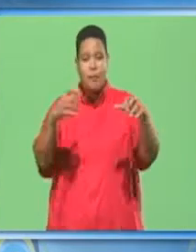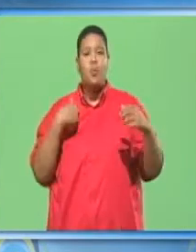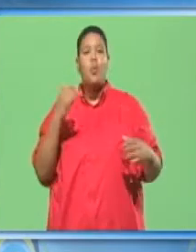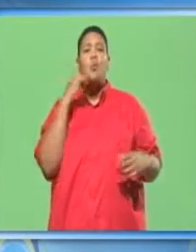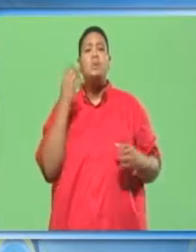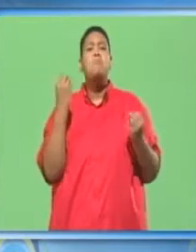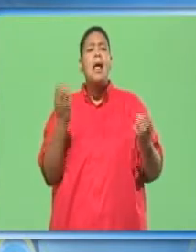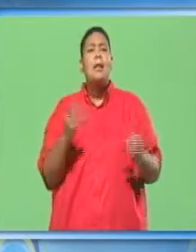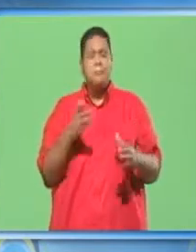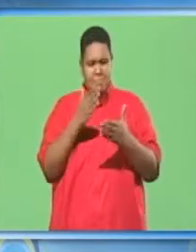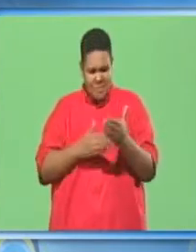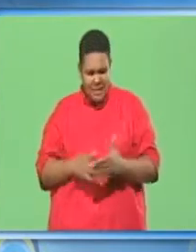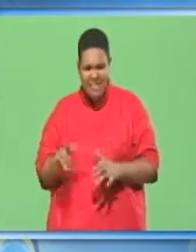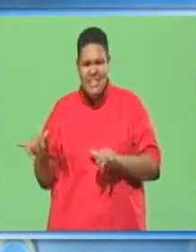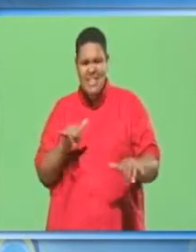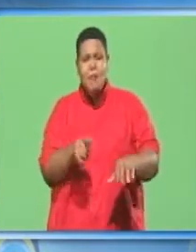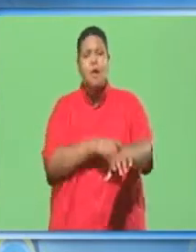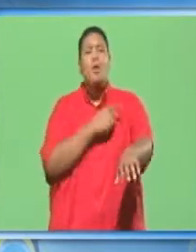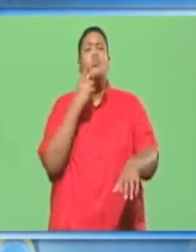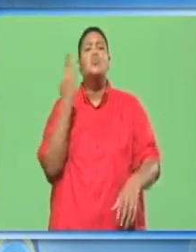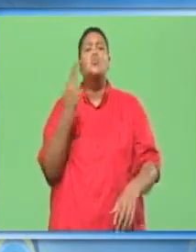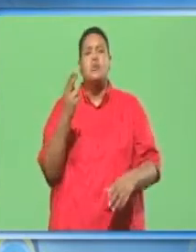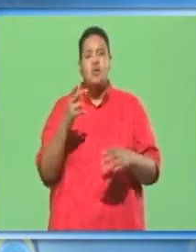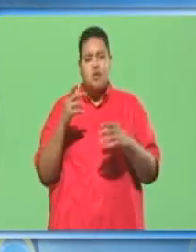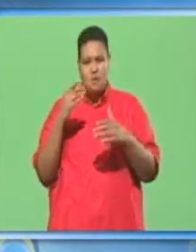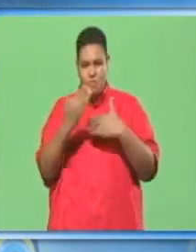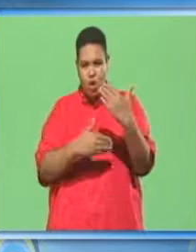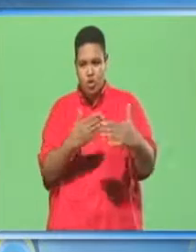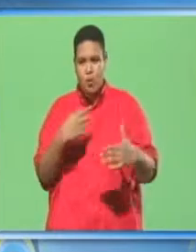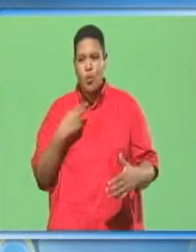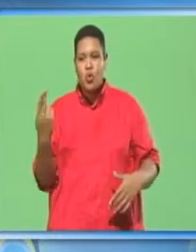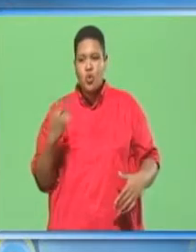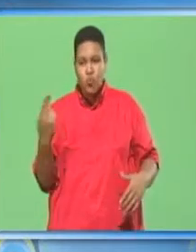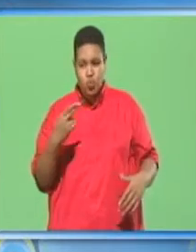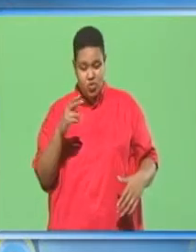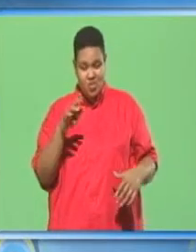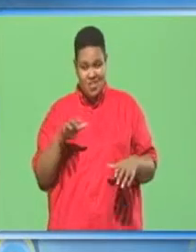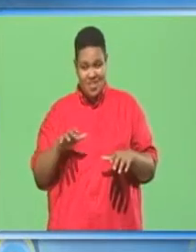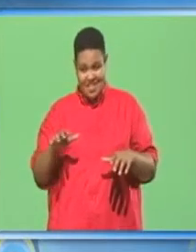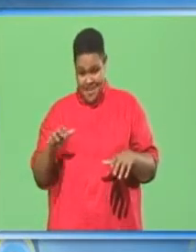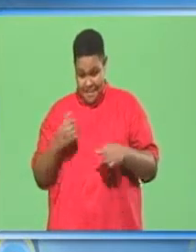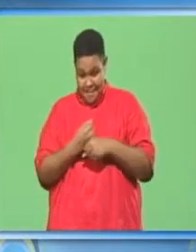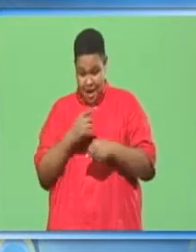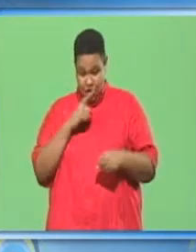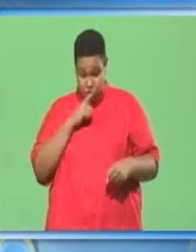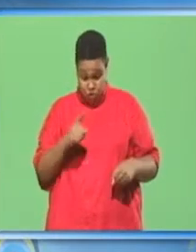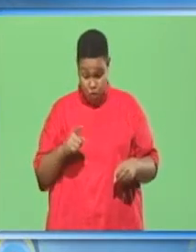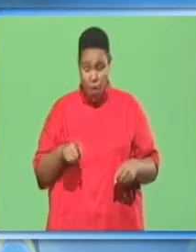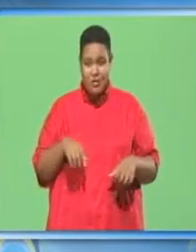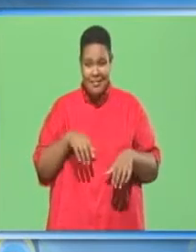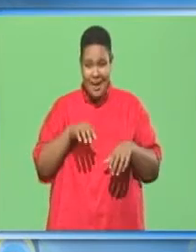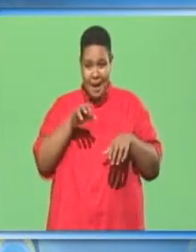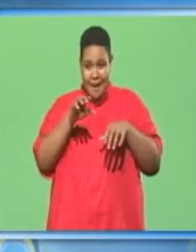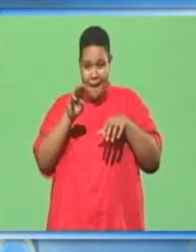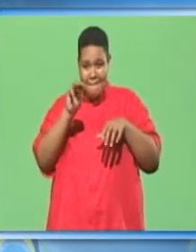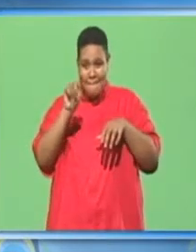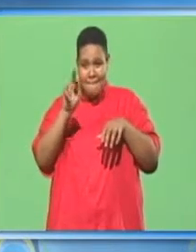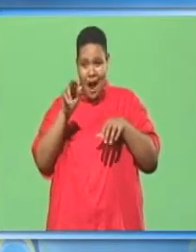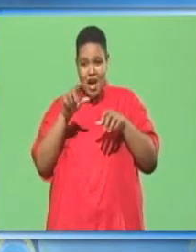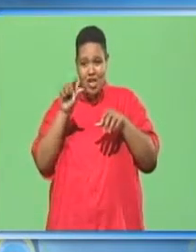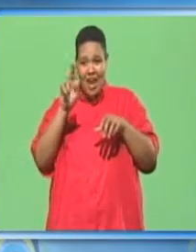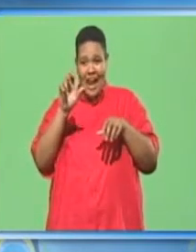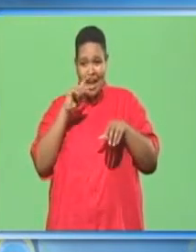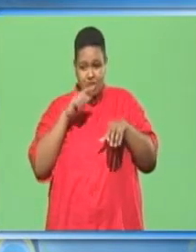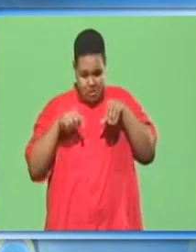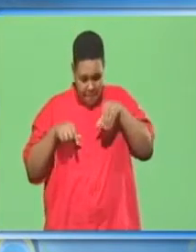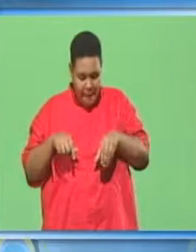following process. Remove the rip fence. Make sure the miter gauge is perpendicular to the saw blade by checking it